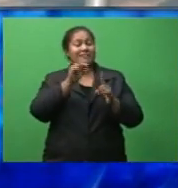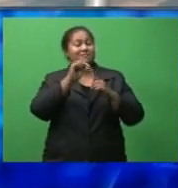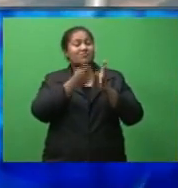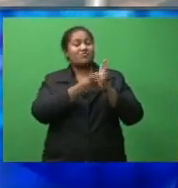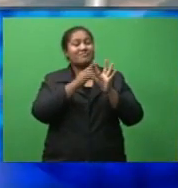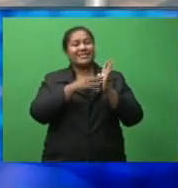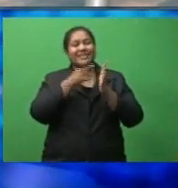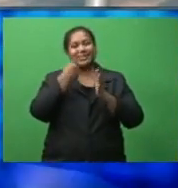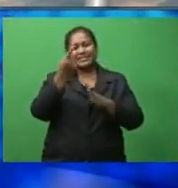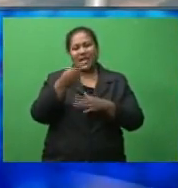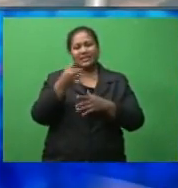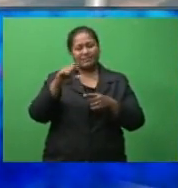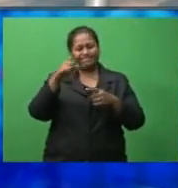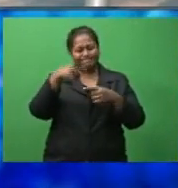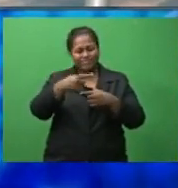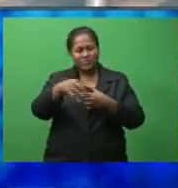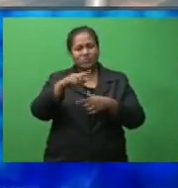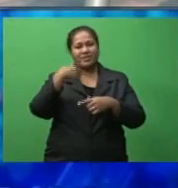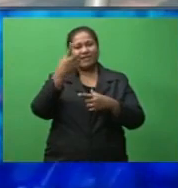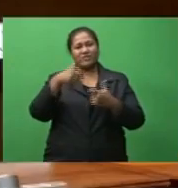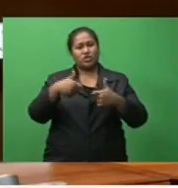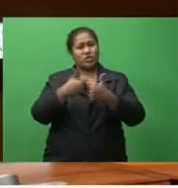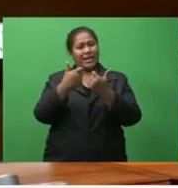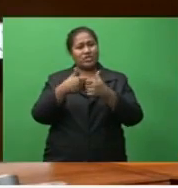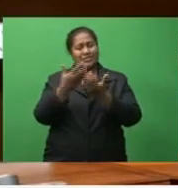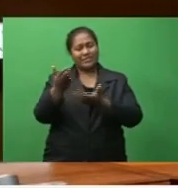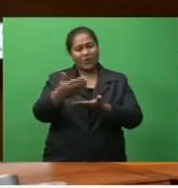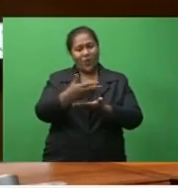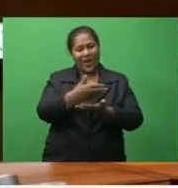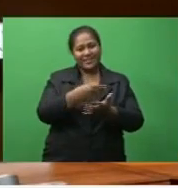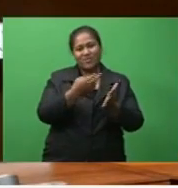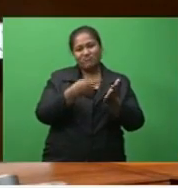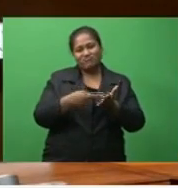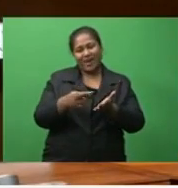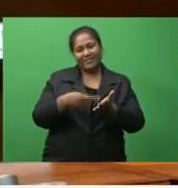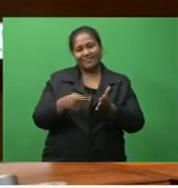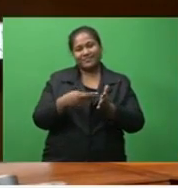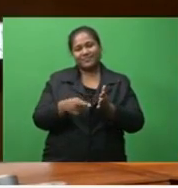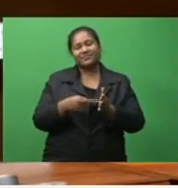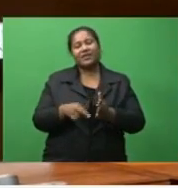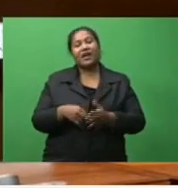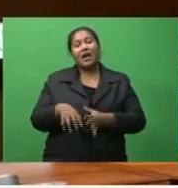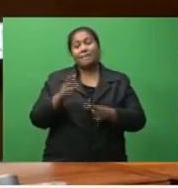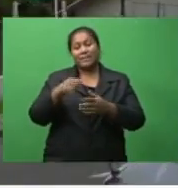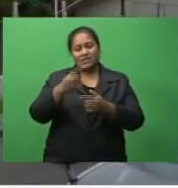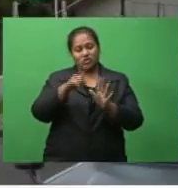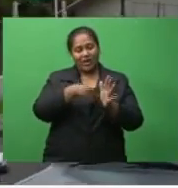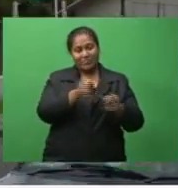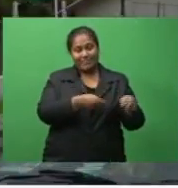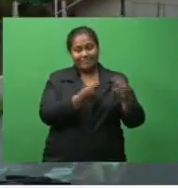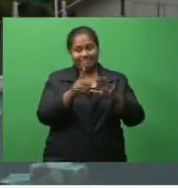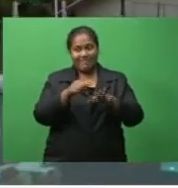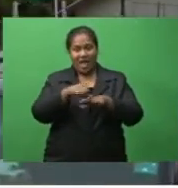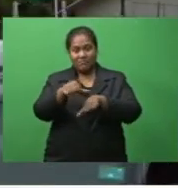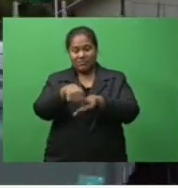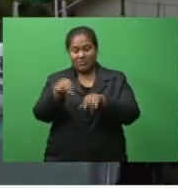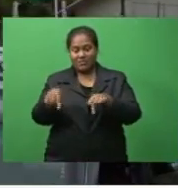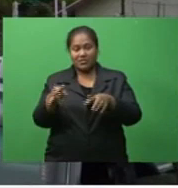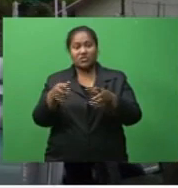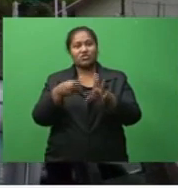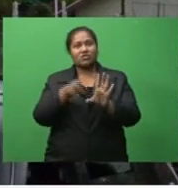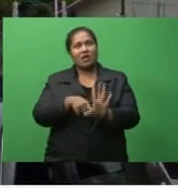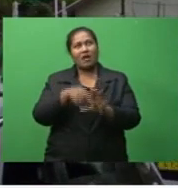they continue to face challenges in collecting the rates. Kumar says from January to April this year, the councils managed to